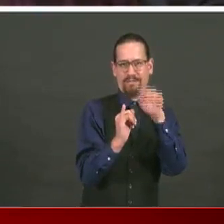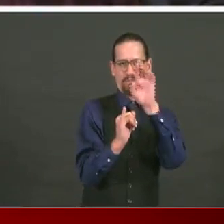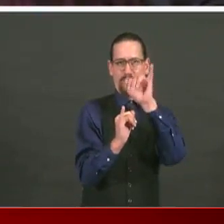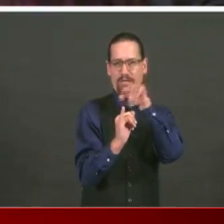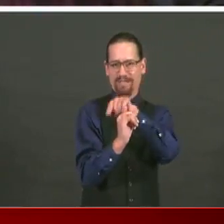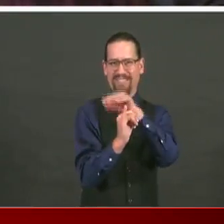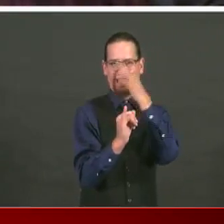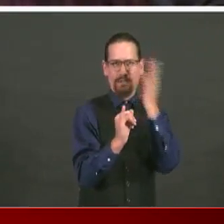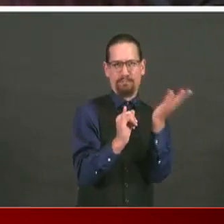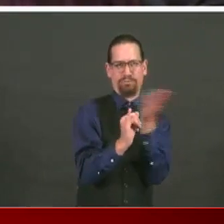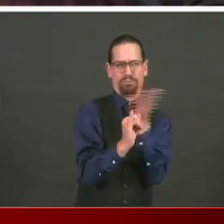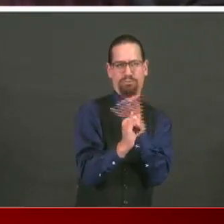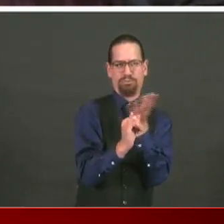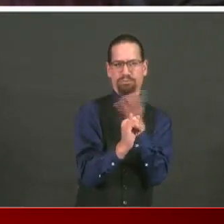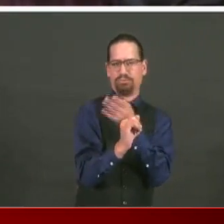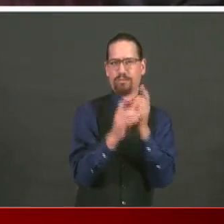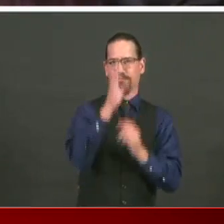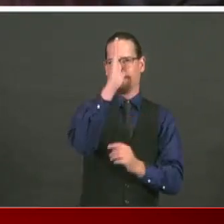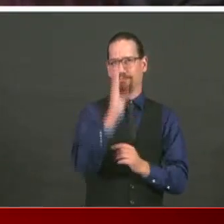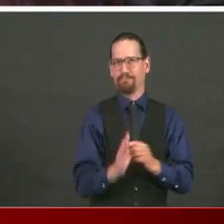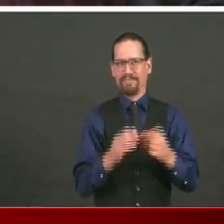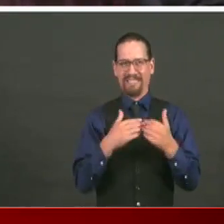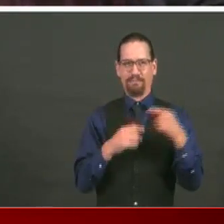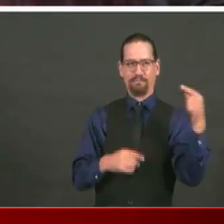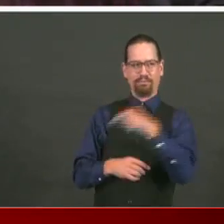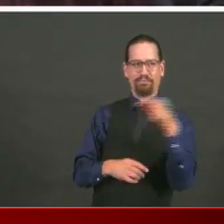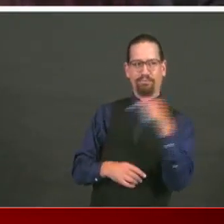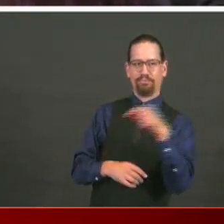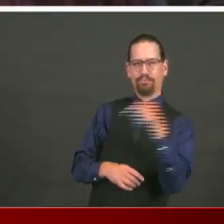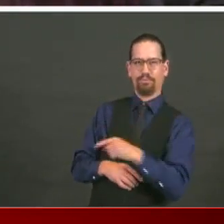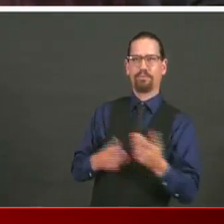It couldn't be Rhode Island residents get priority over other states, perhaps?